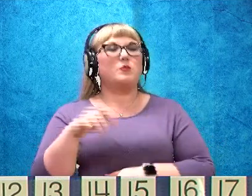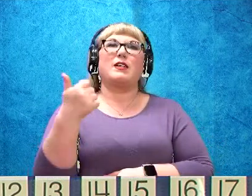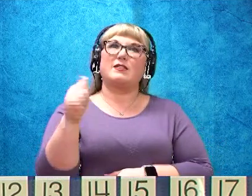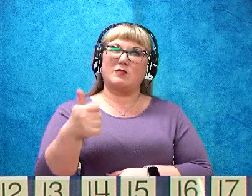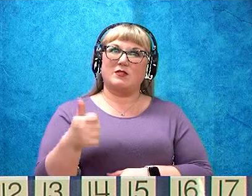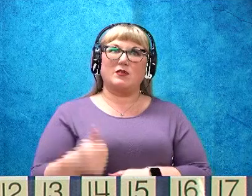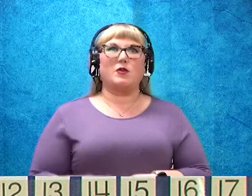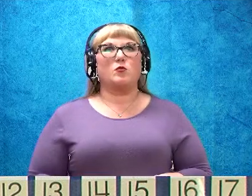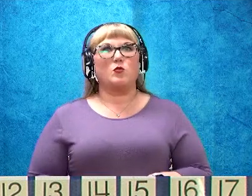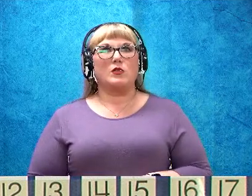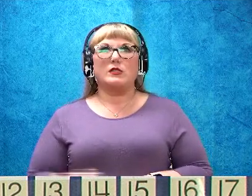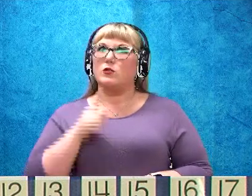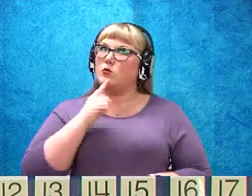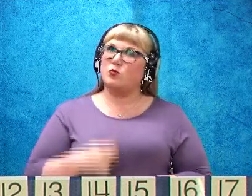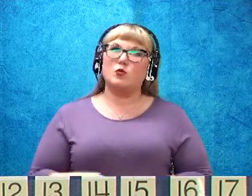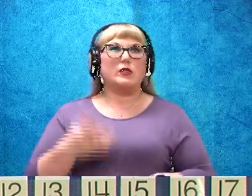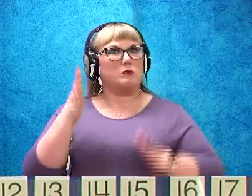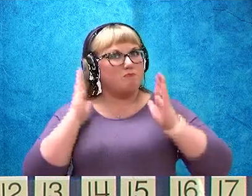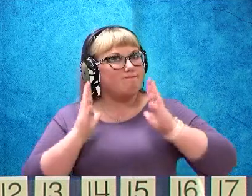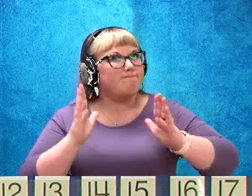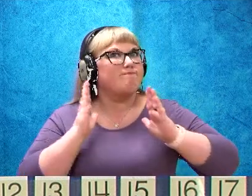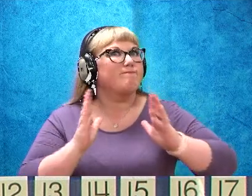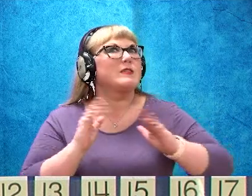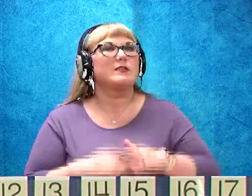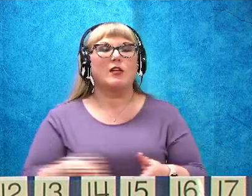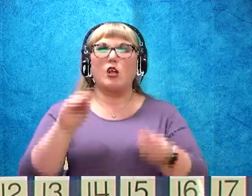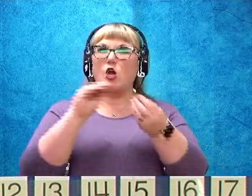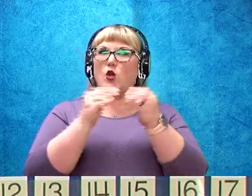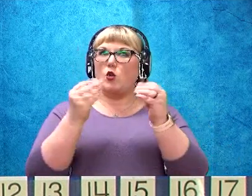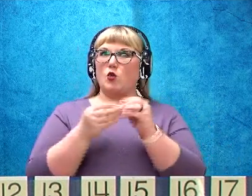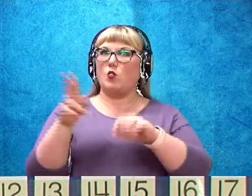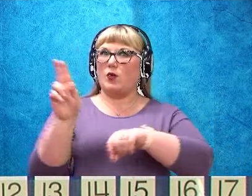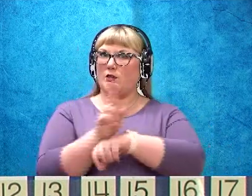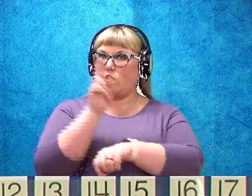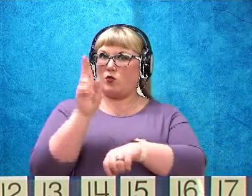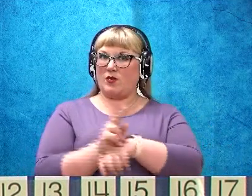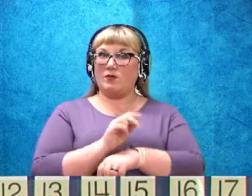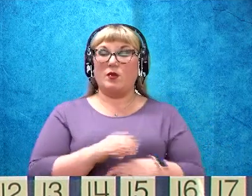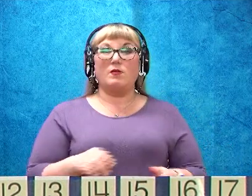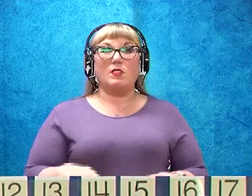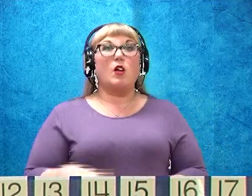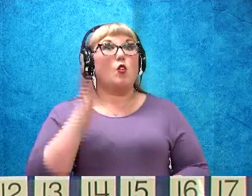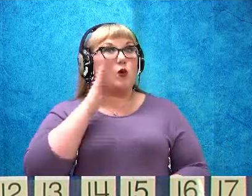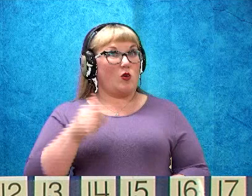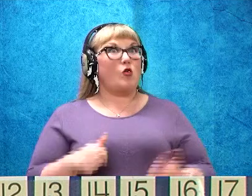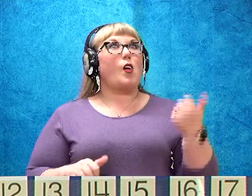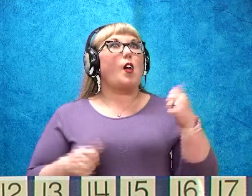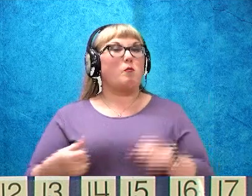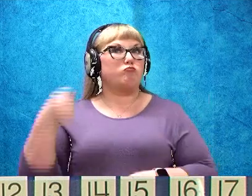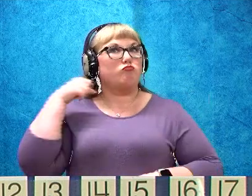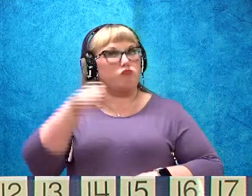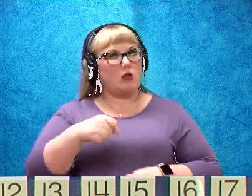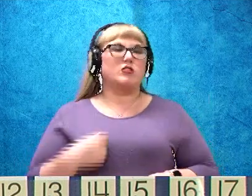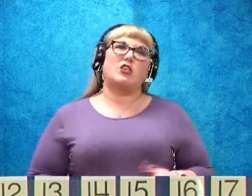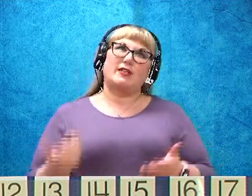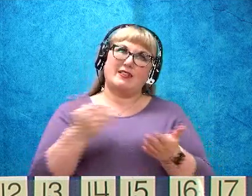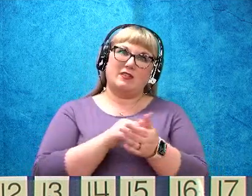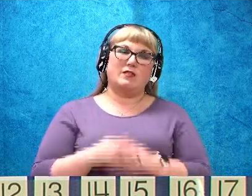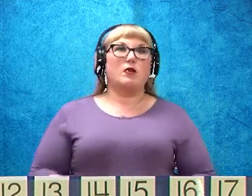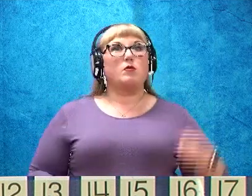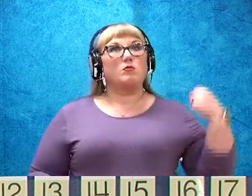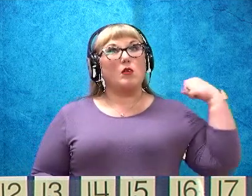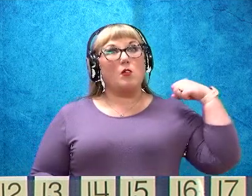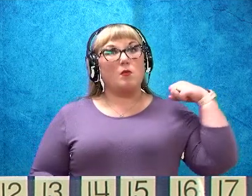tens, I want you to really pay attention to the numbers that we use. We're going to punch it out starting at 0.